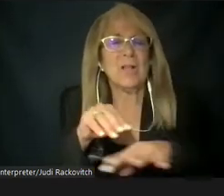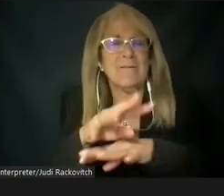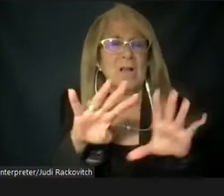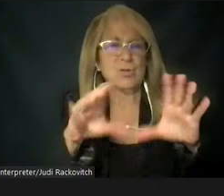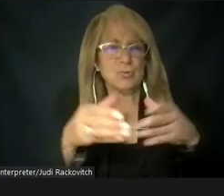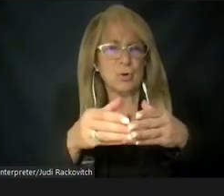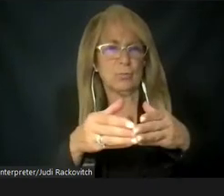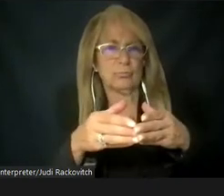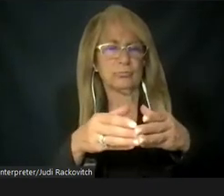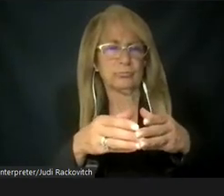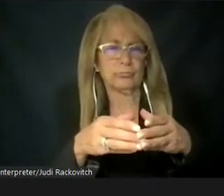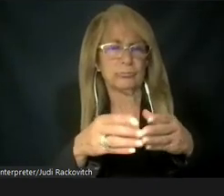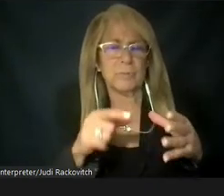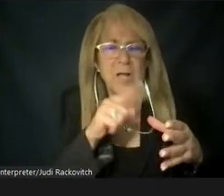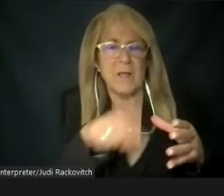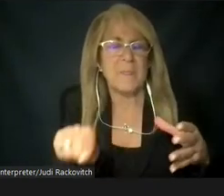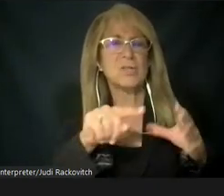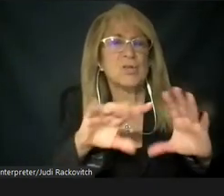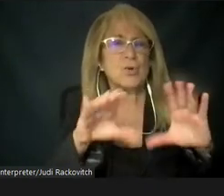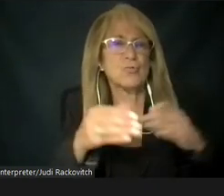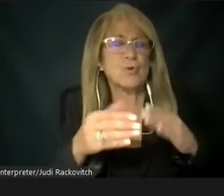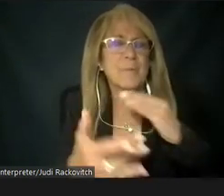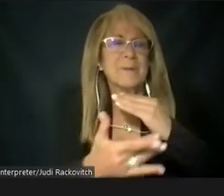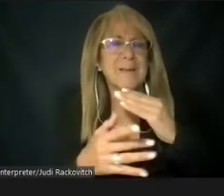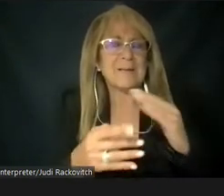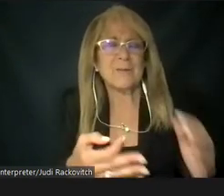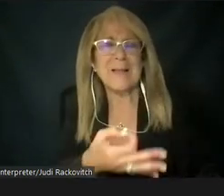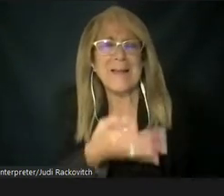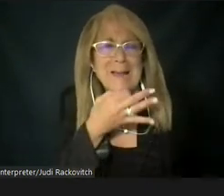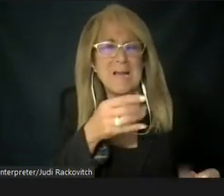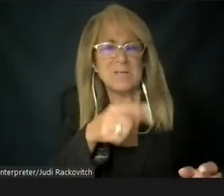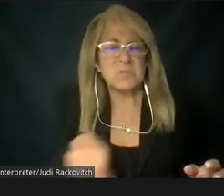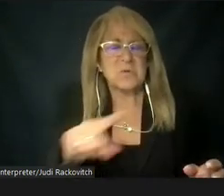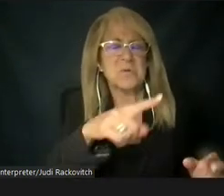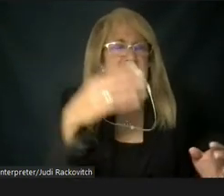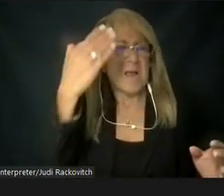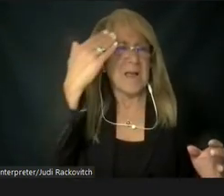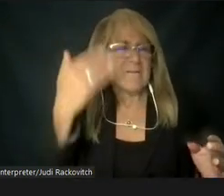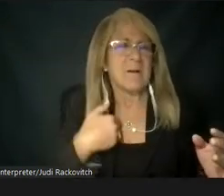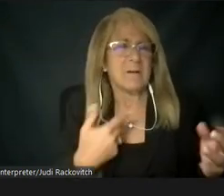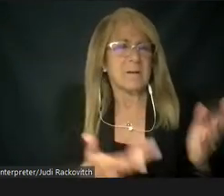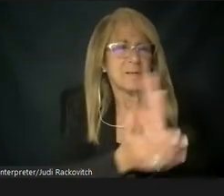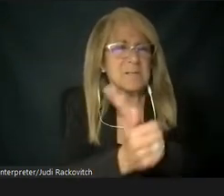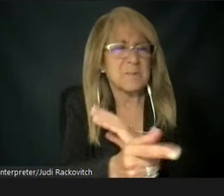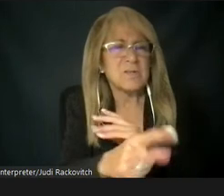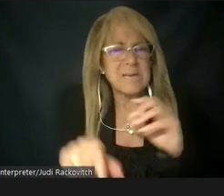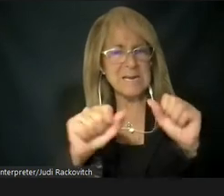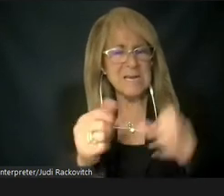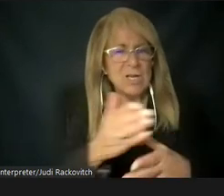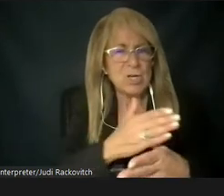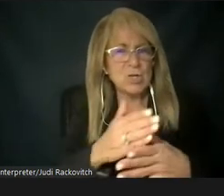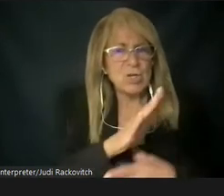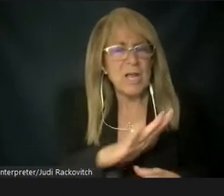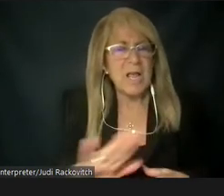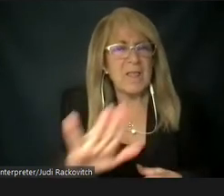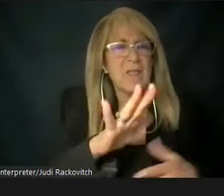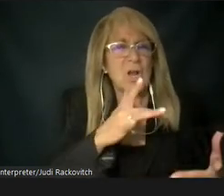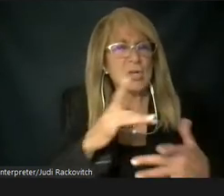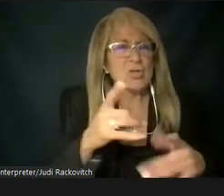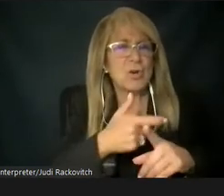This is a group of technical experts who have knowledge of environmental justice considerations and can share concerns drawn from throughout the study area.